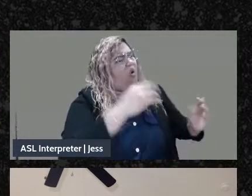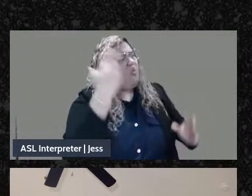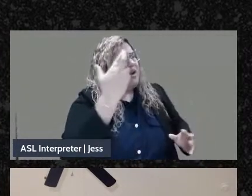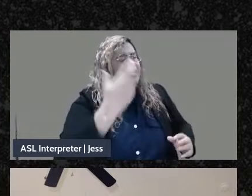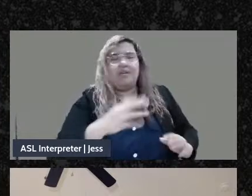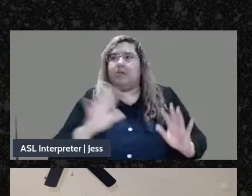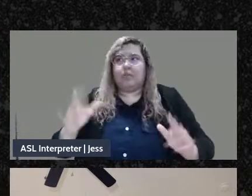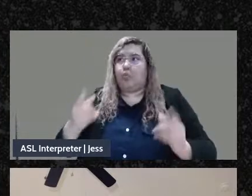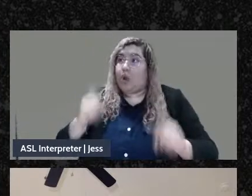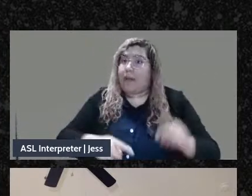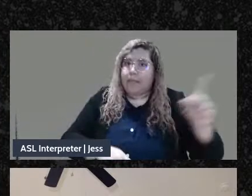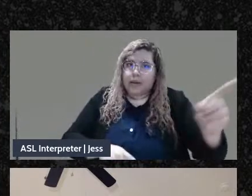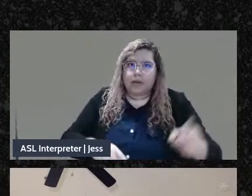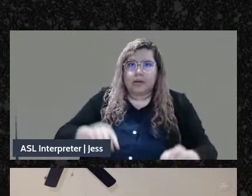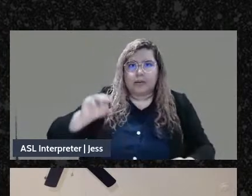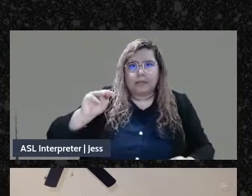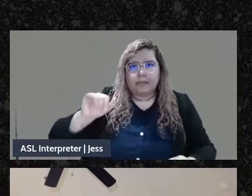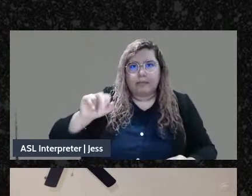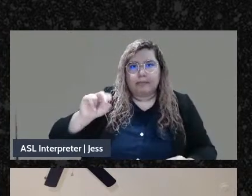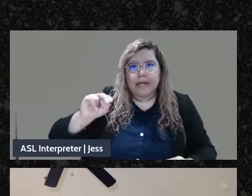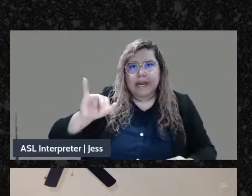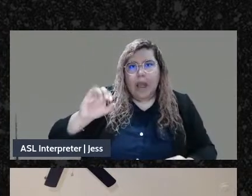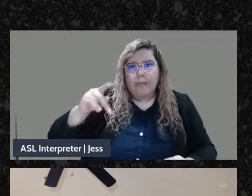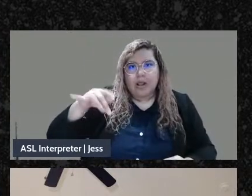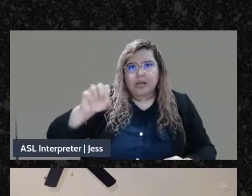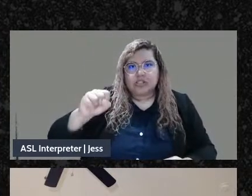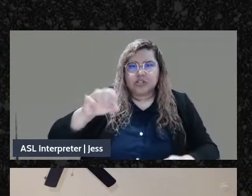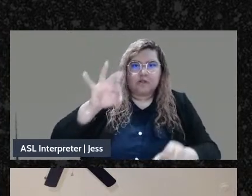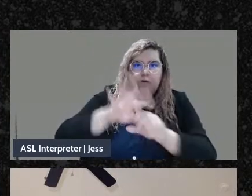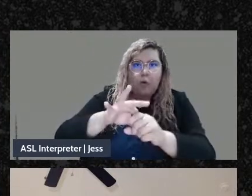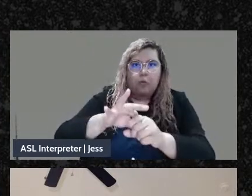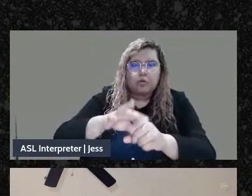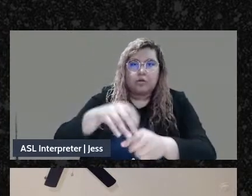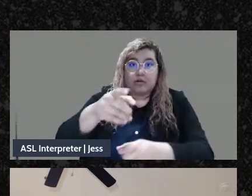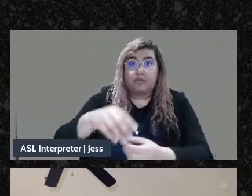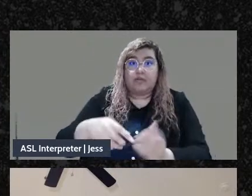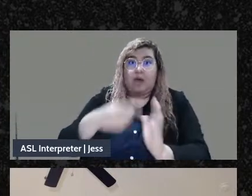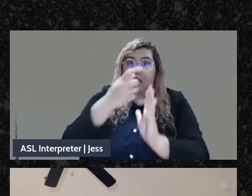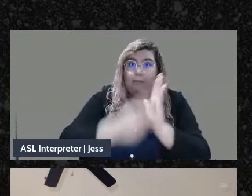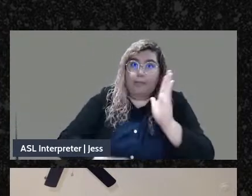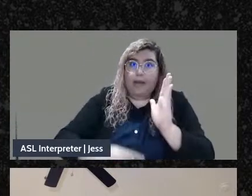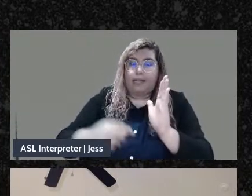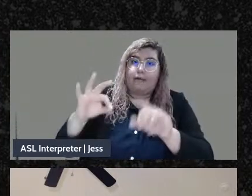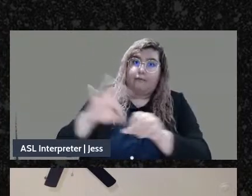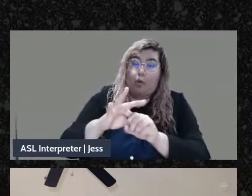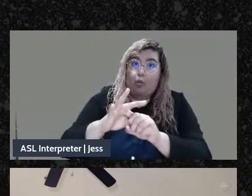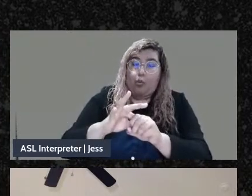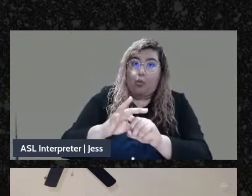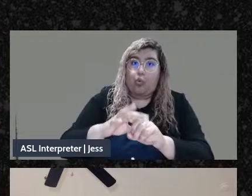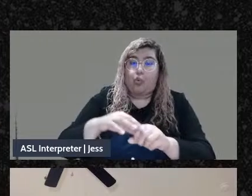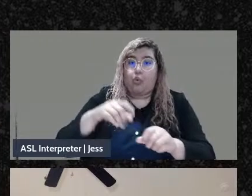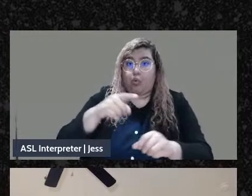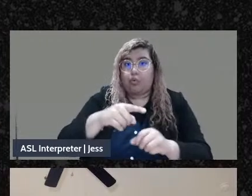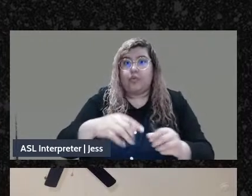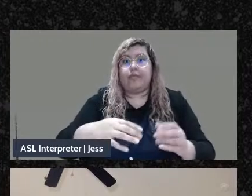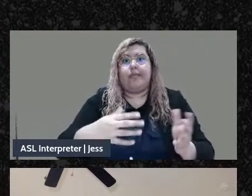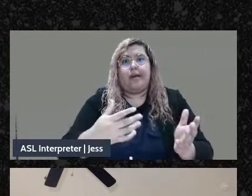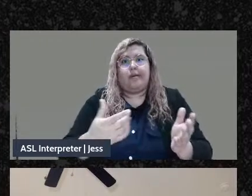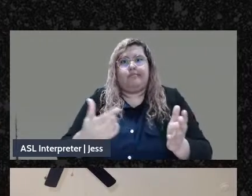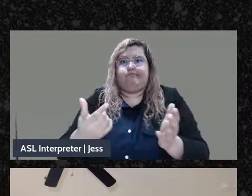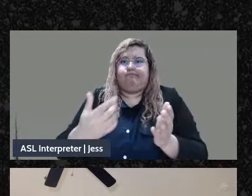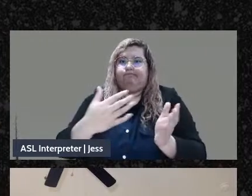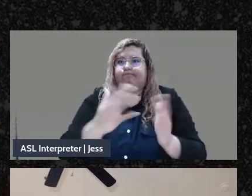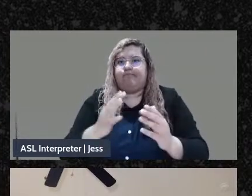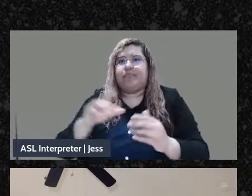I think around the ballot measure there that would have removed the requirement in the city's charter